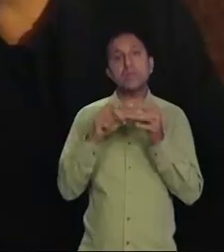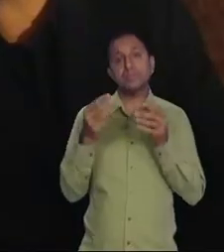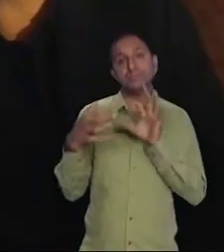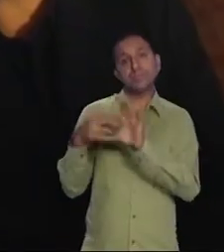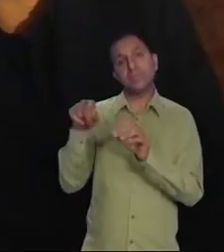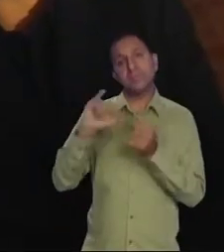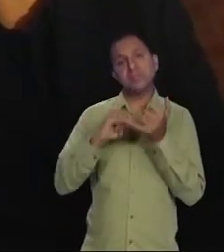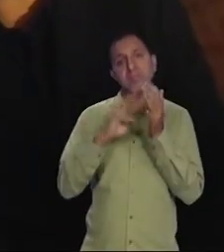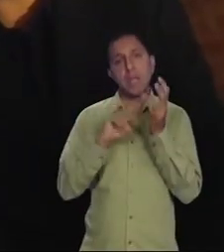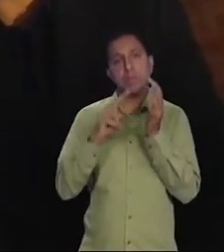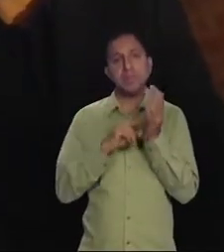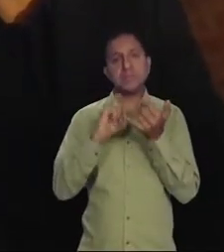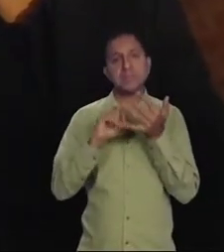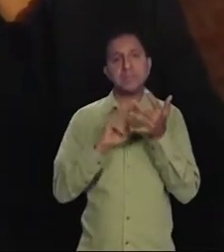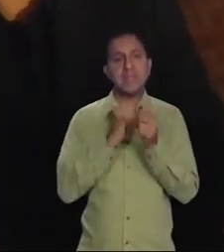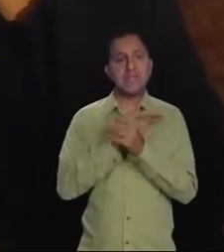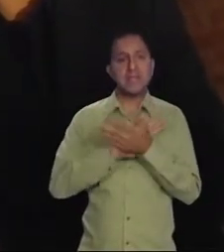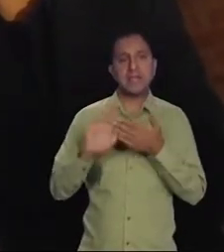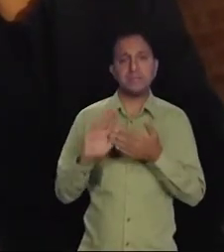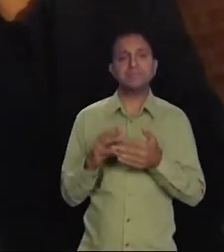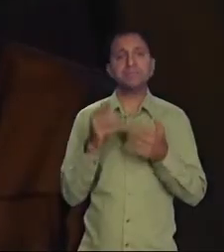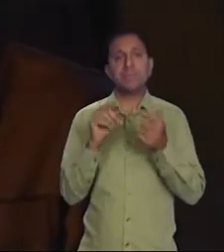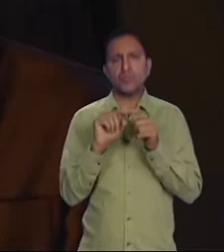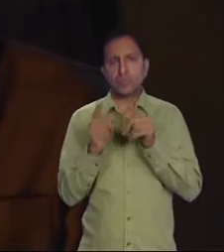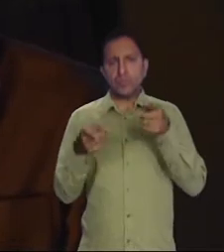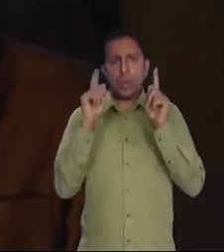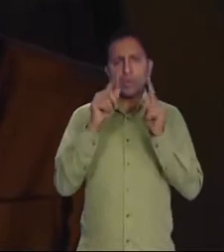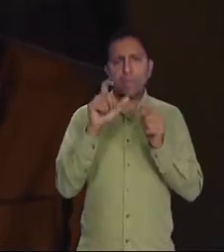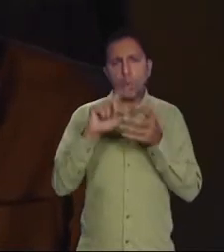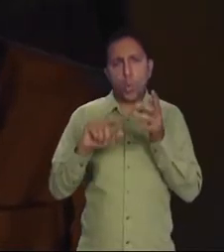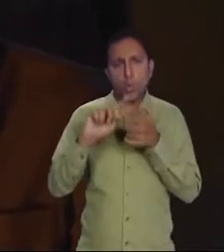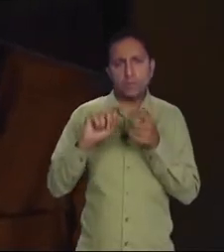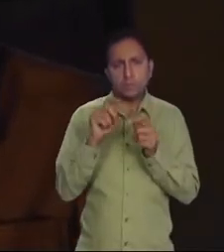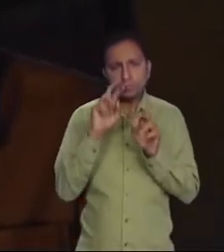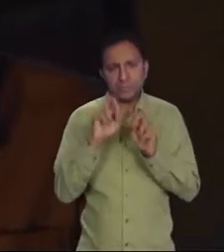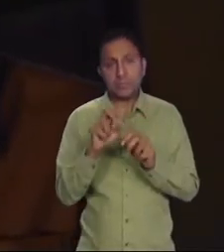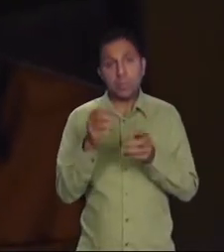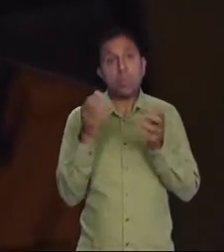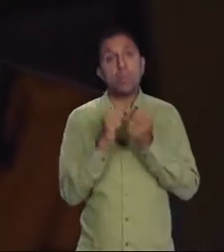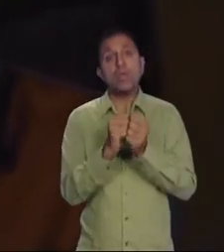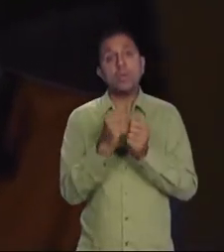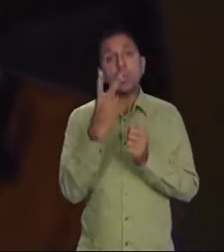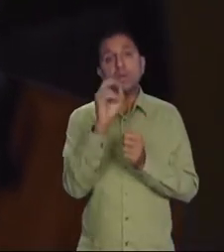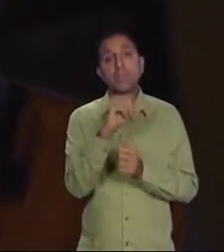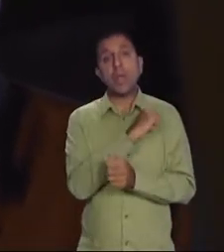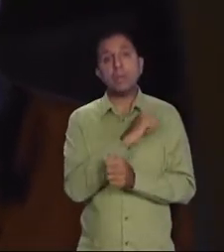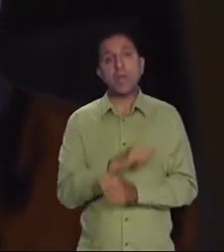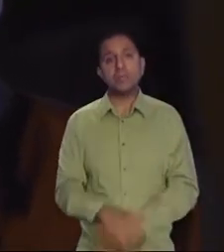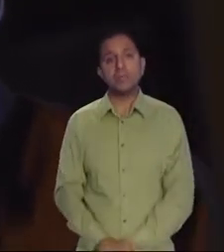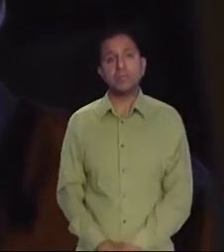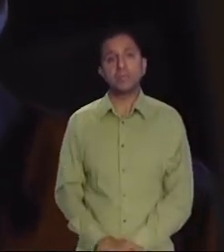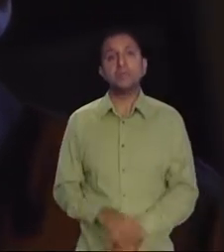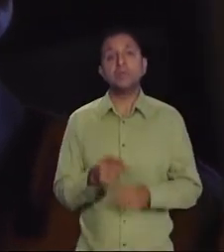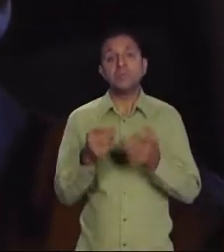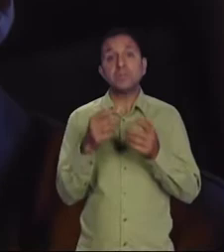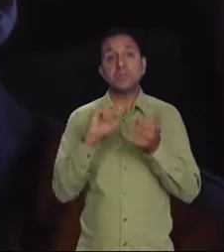even owns his own Enigma machine worth £20,000. Now, Simon placed an ad in the Daily Telegraph which was in code. So the first thing we did was